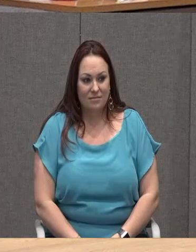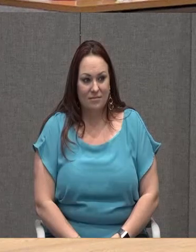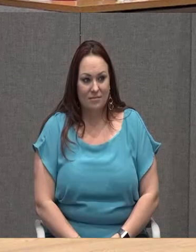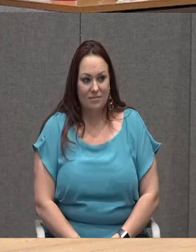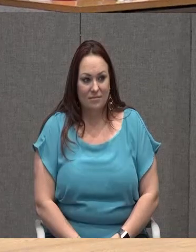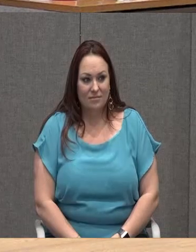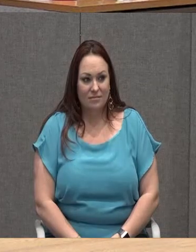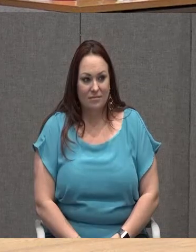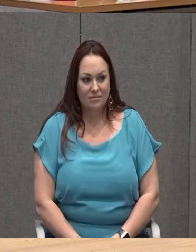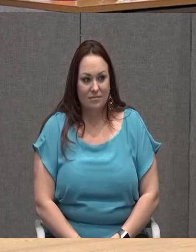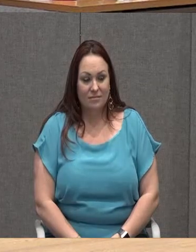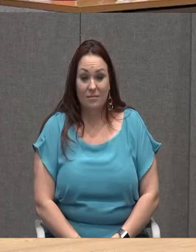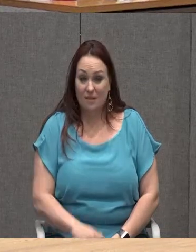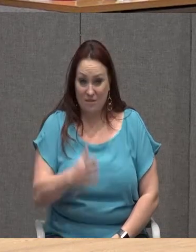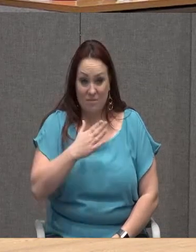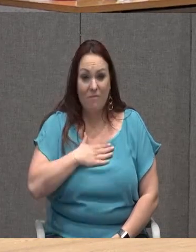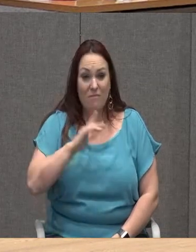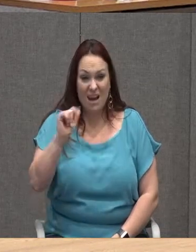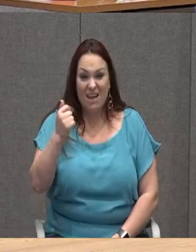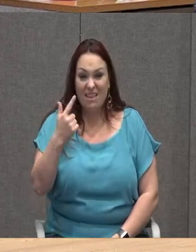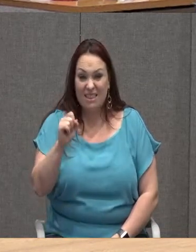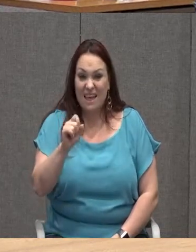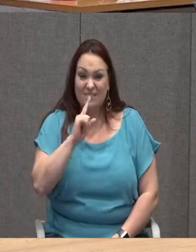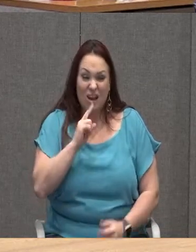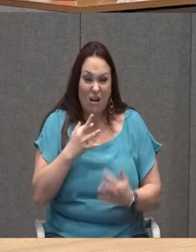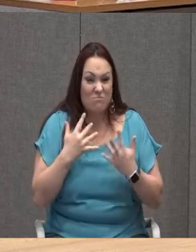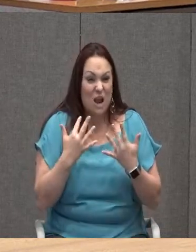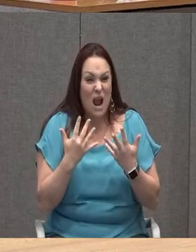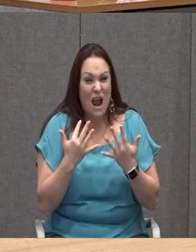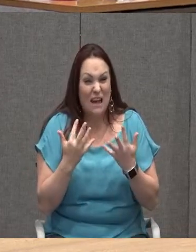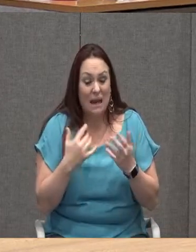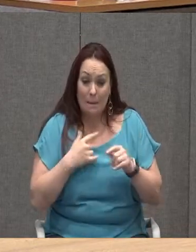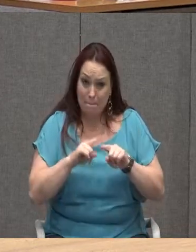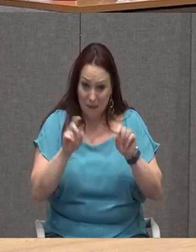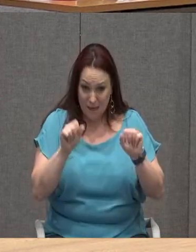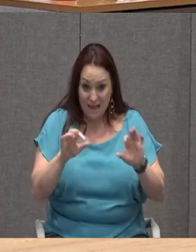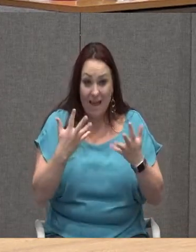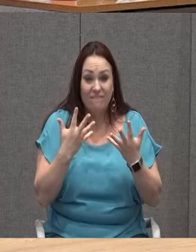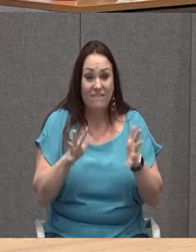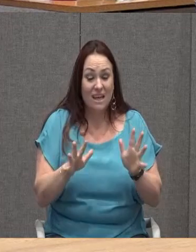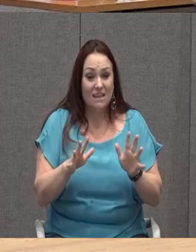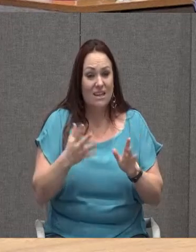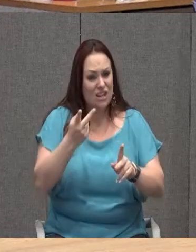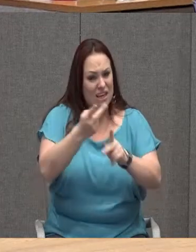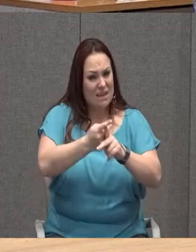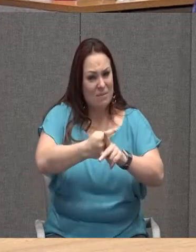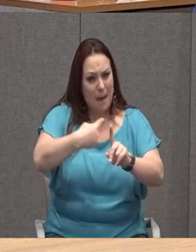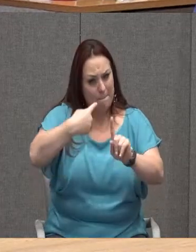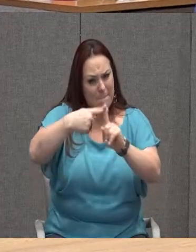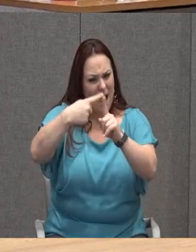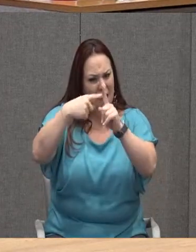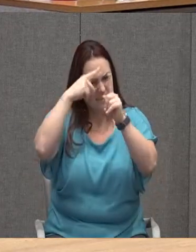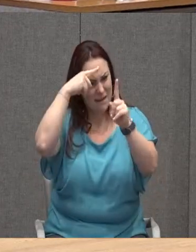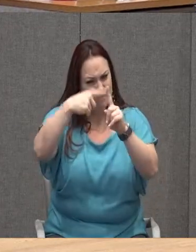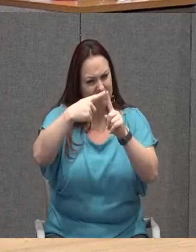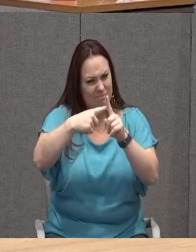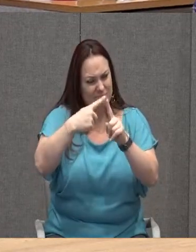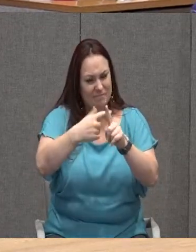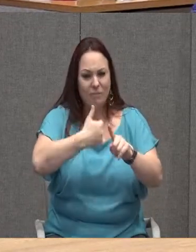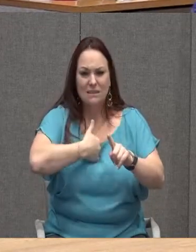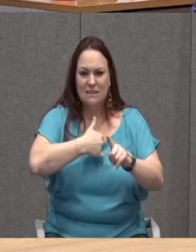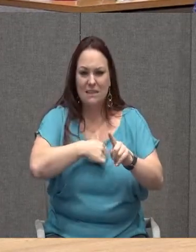Whew. Legs are burning, but I think I can finish. Keep that positive self-talk.